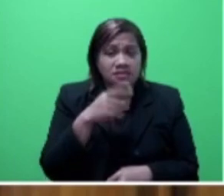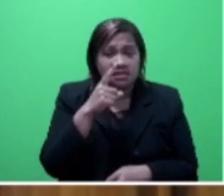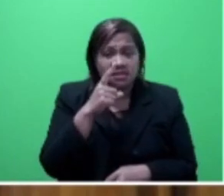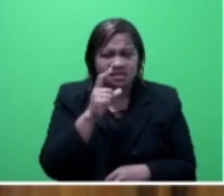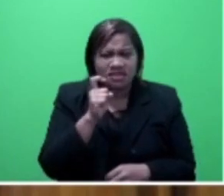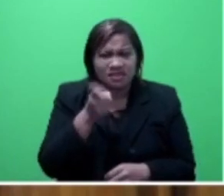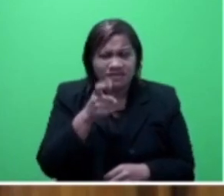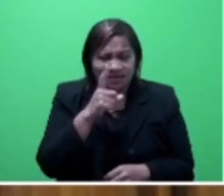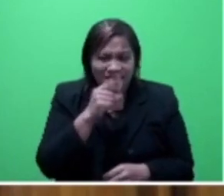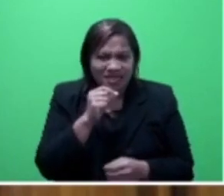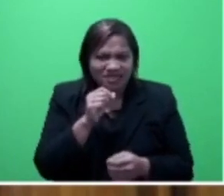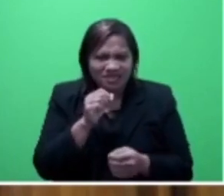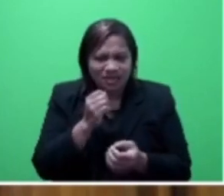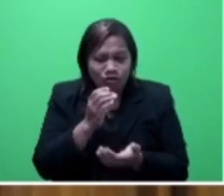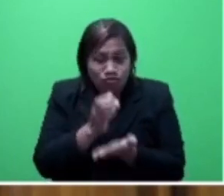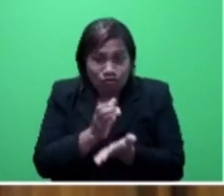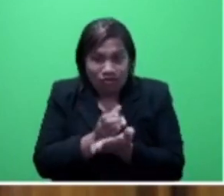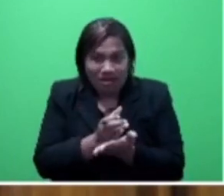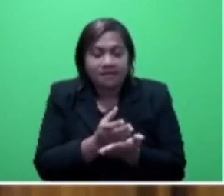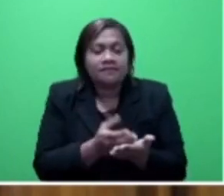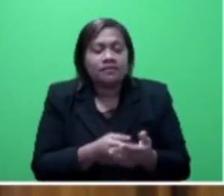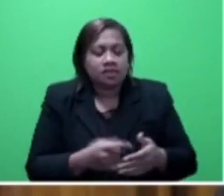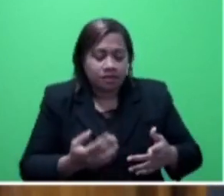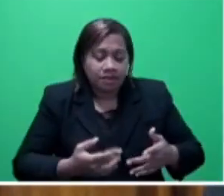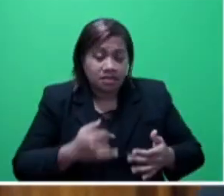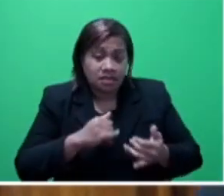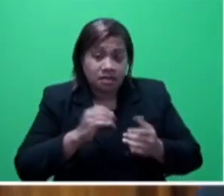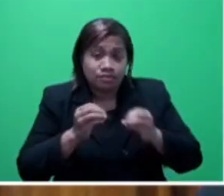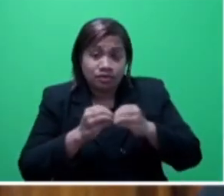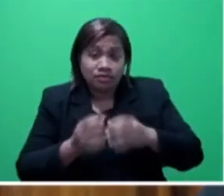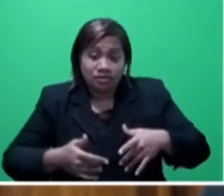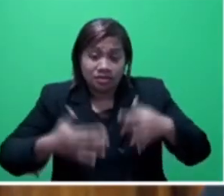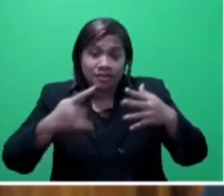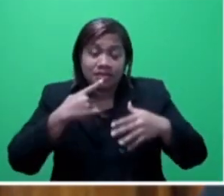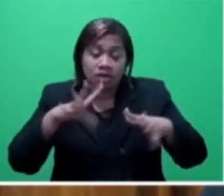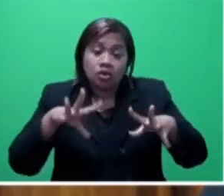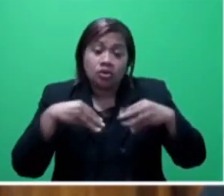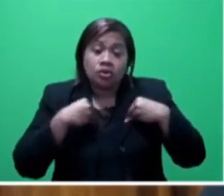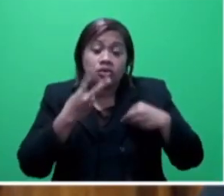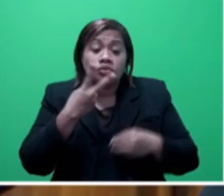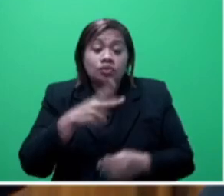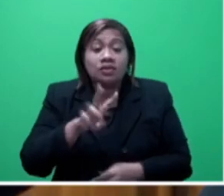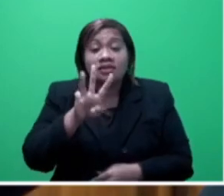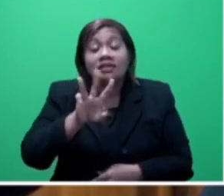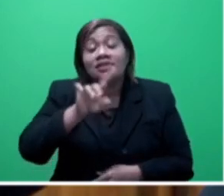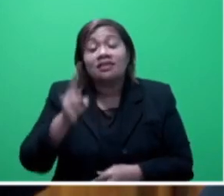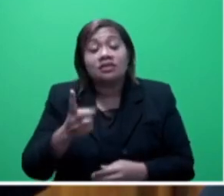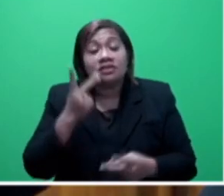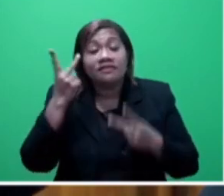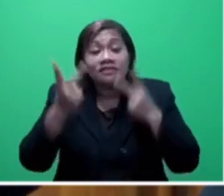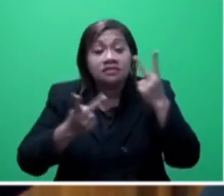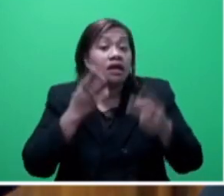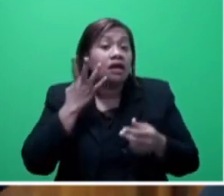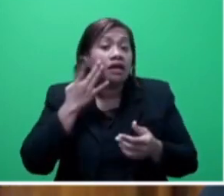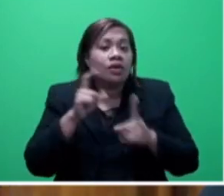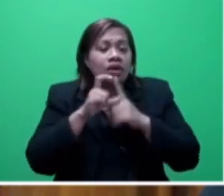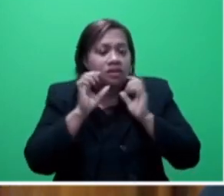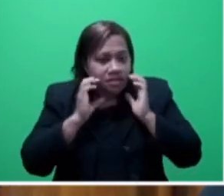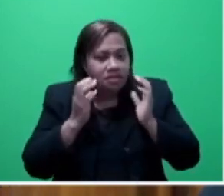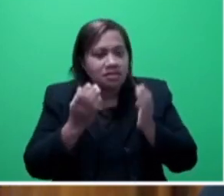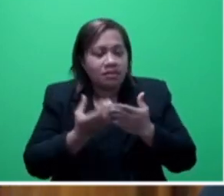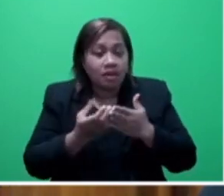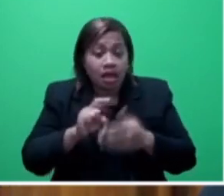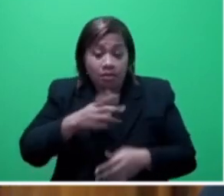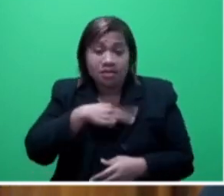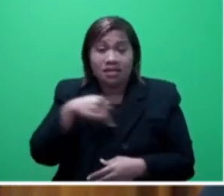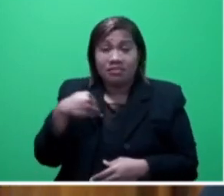this, the Bureau of Statistics said that we received 23,000 visitors in December alone, while the Minister said it